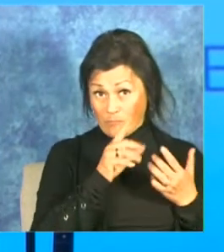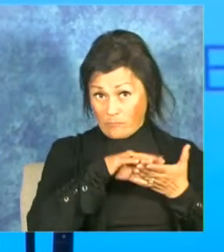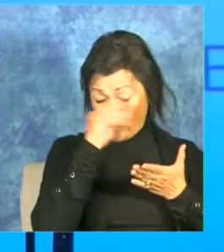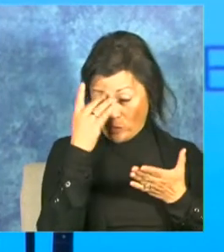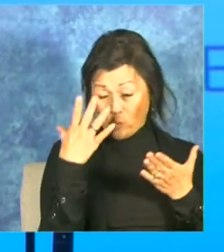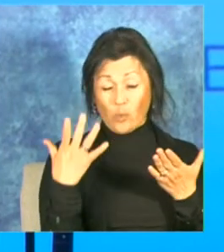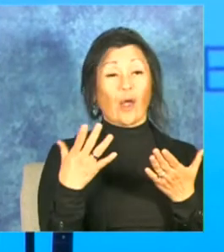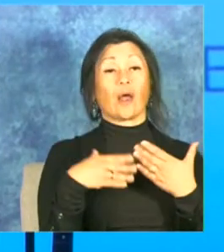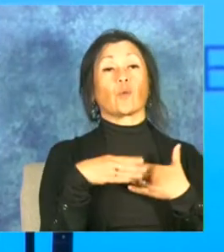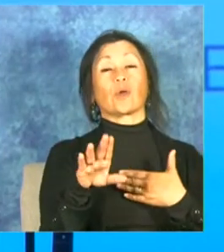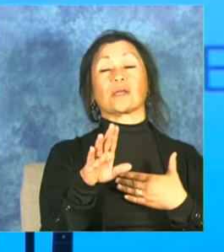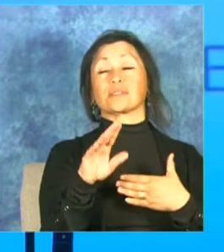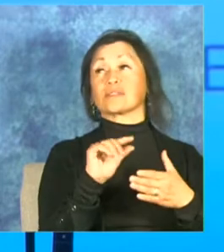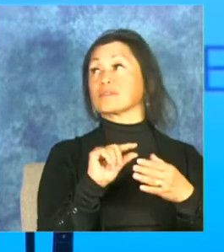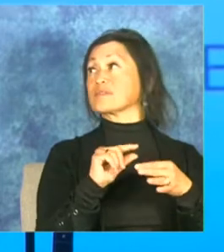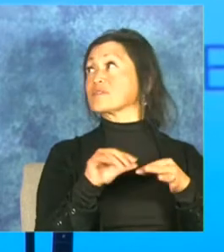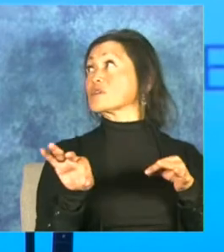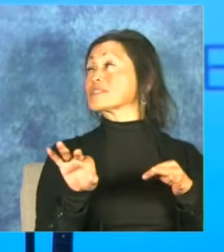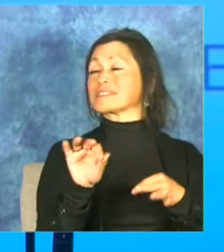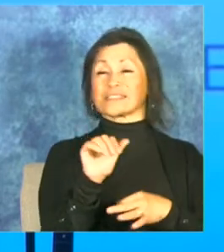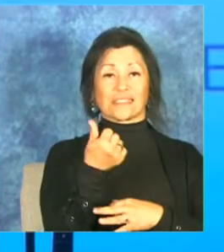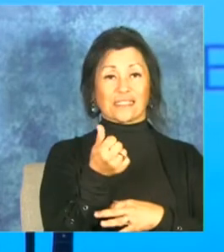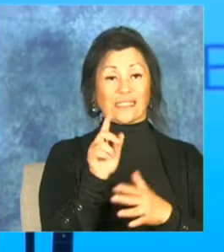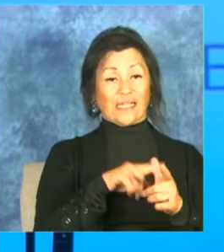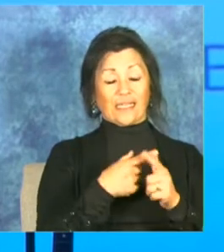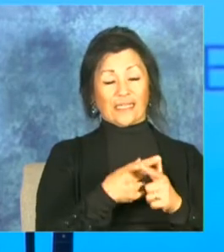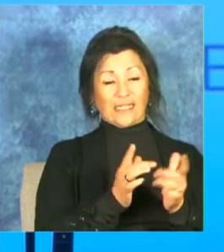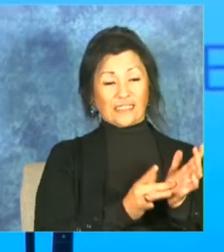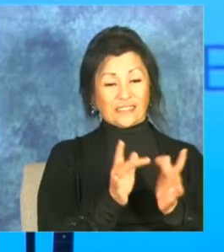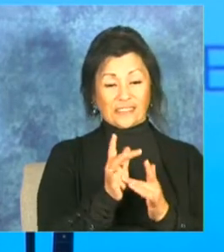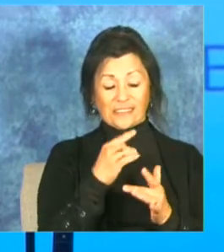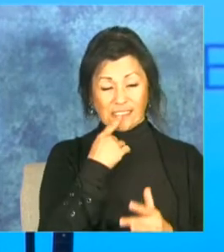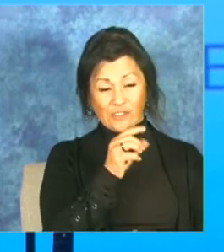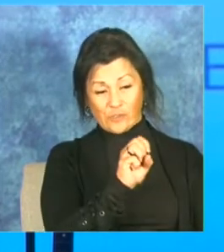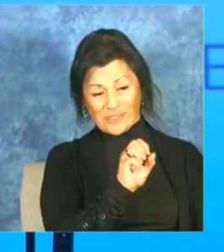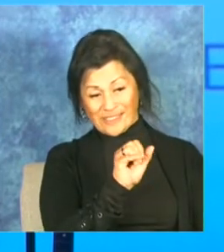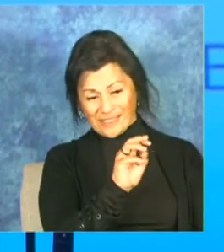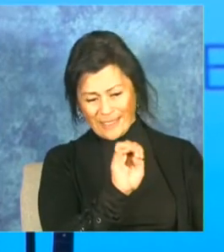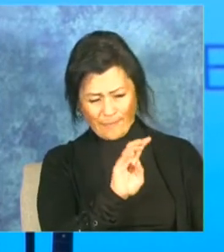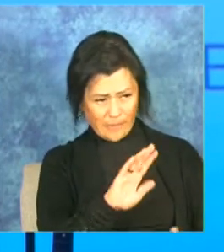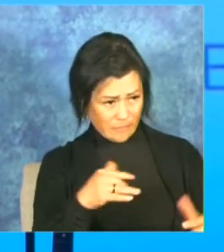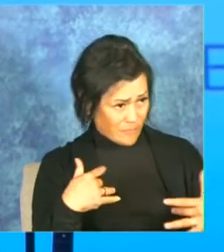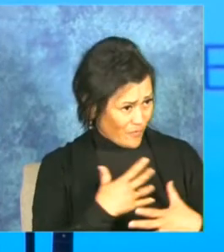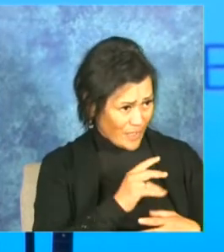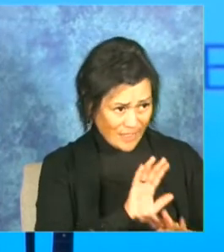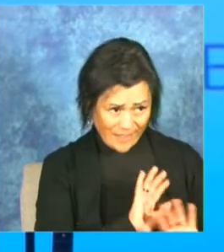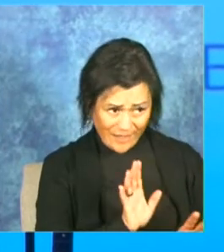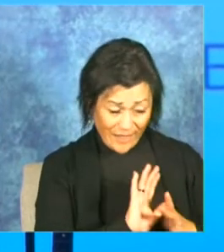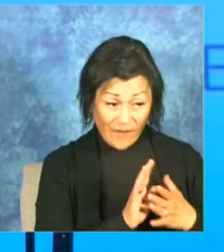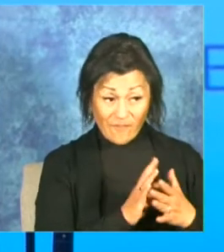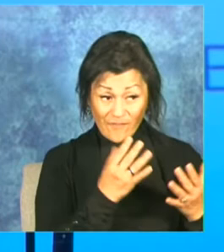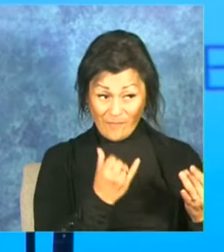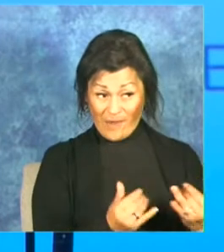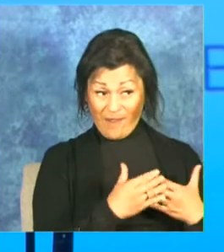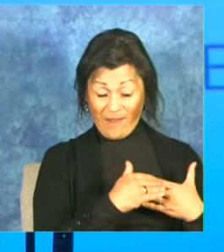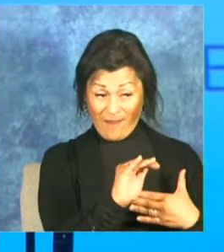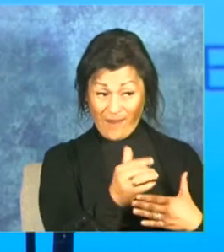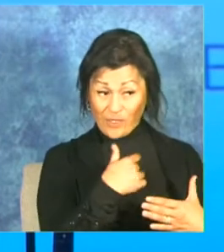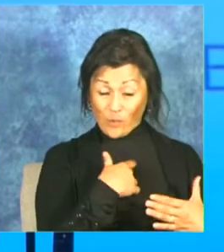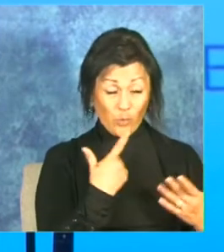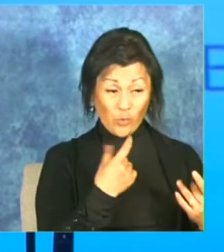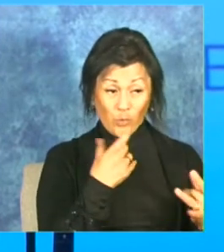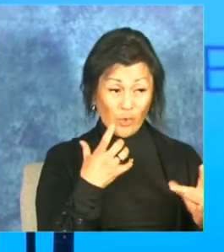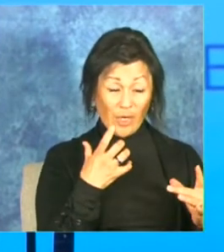the rest of verse number 10. Then Jesus said to Simon, "Don't be afraid. From now on, you